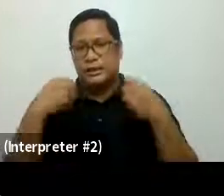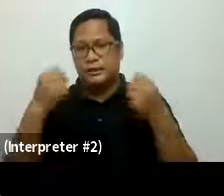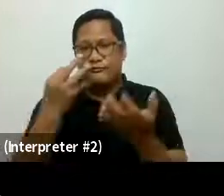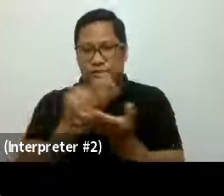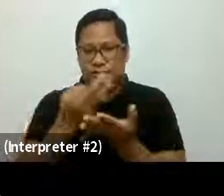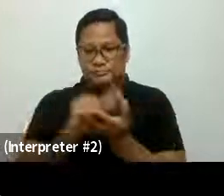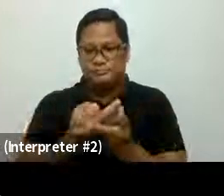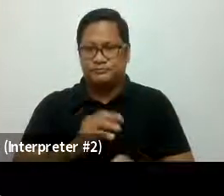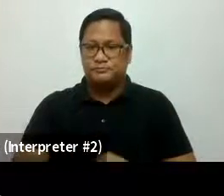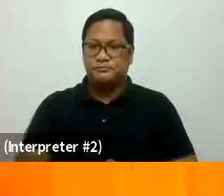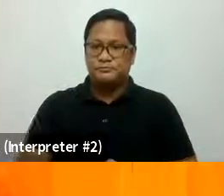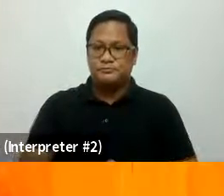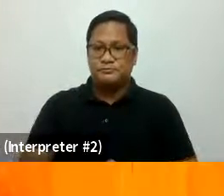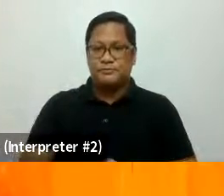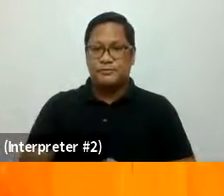financing.